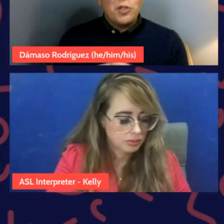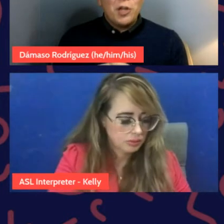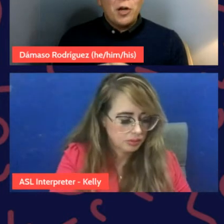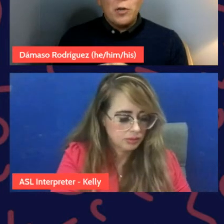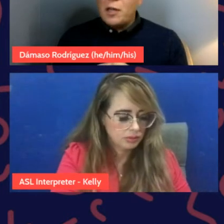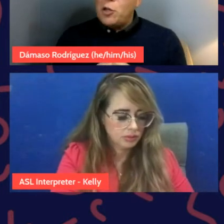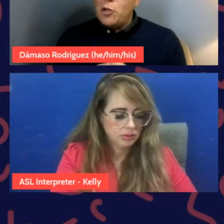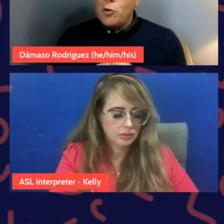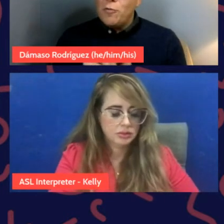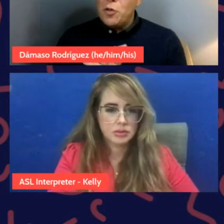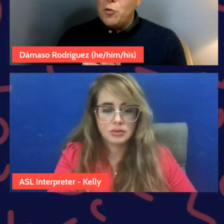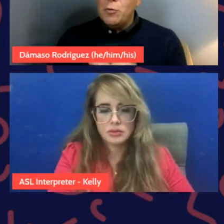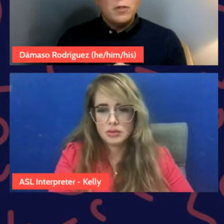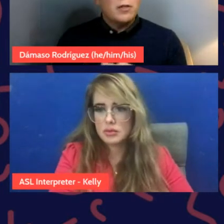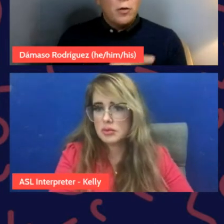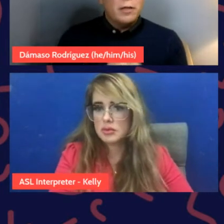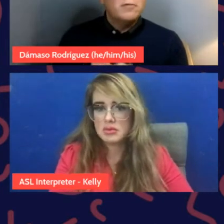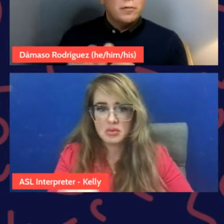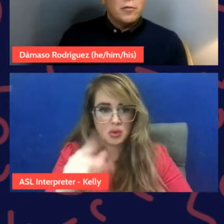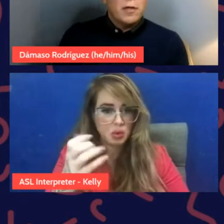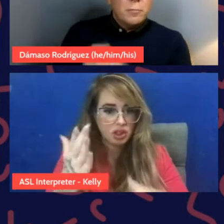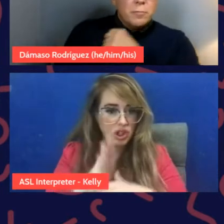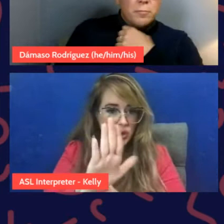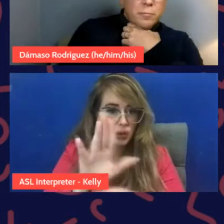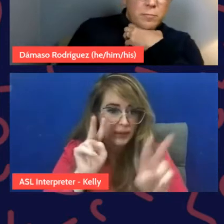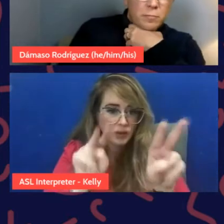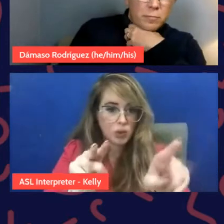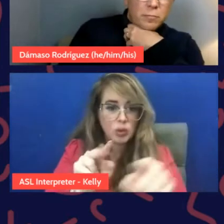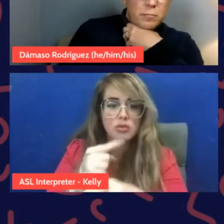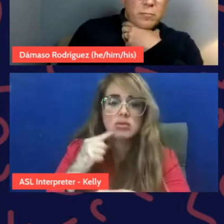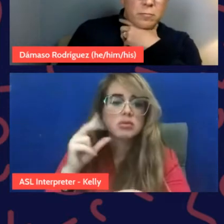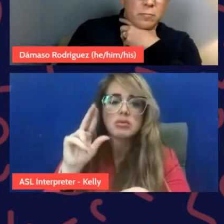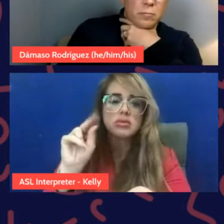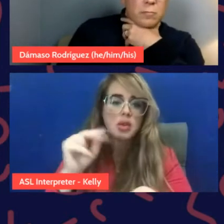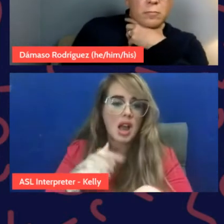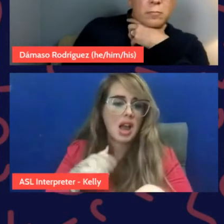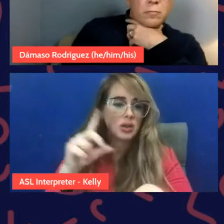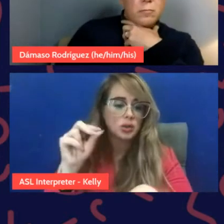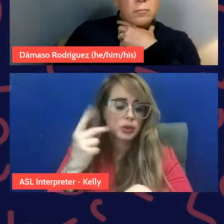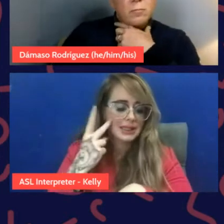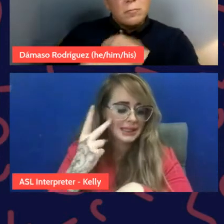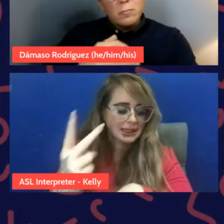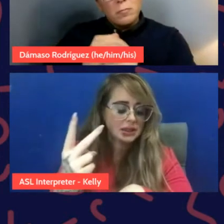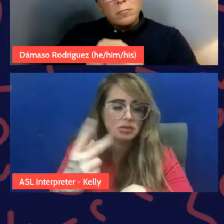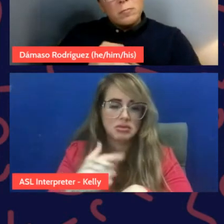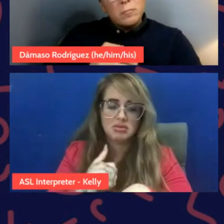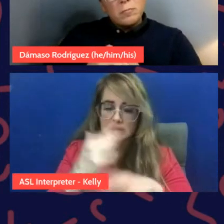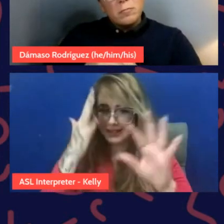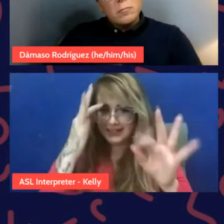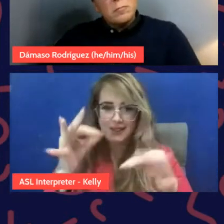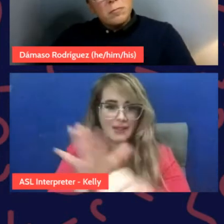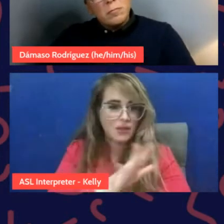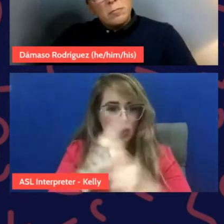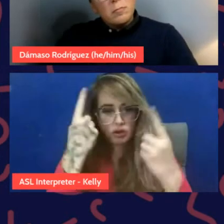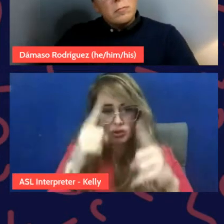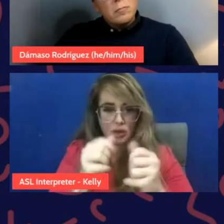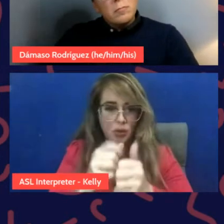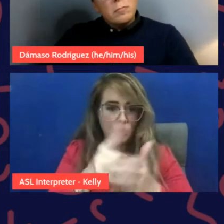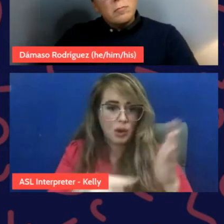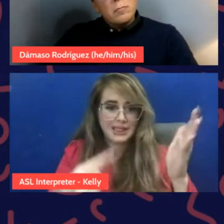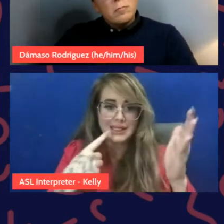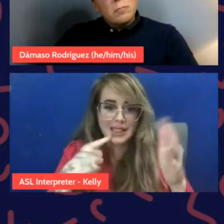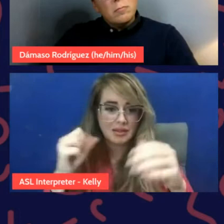Or just share like your view? Yeah, go ahead. Yeah, no, I do see. Well, I totally agree with everything that Jesus said, and